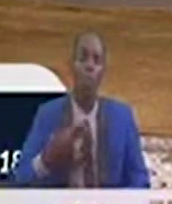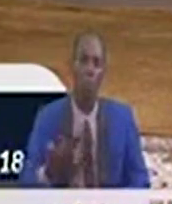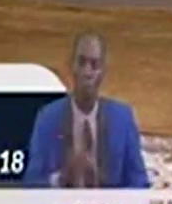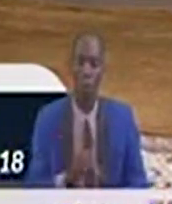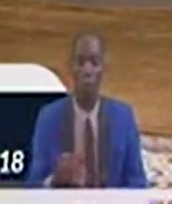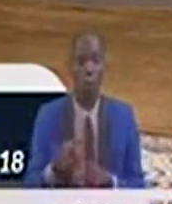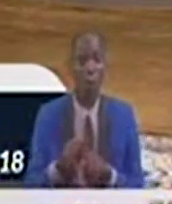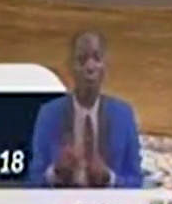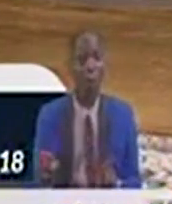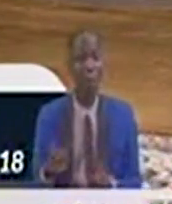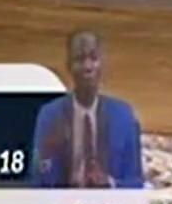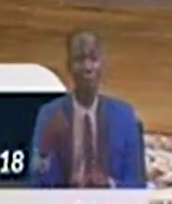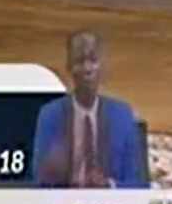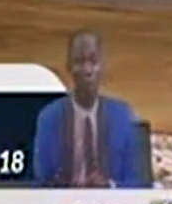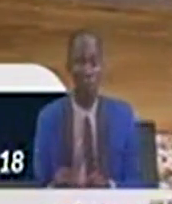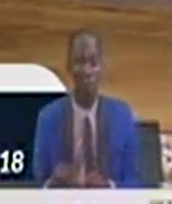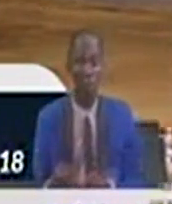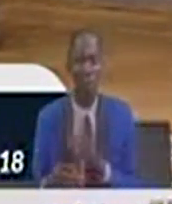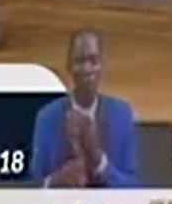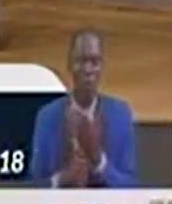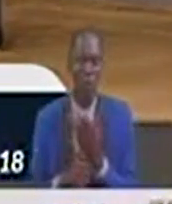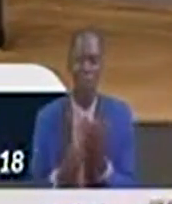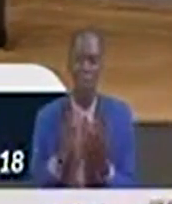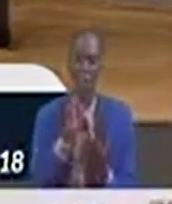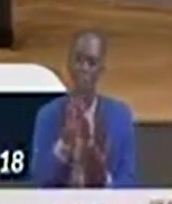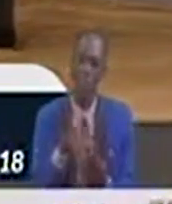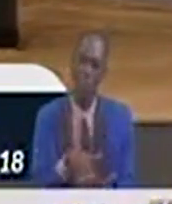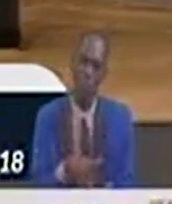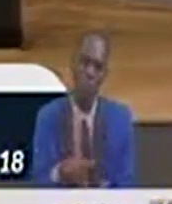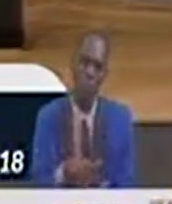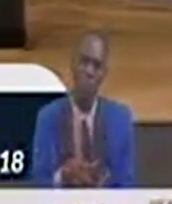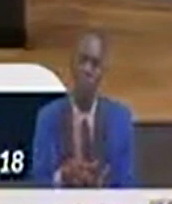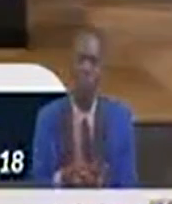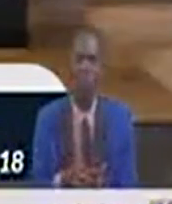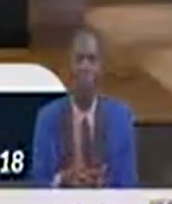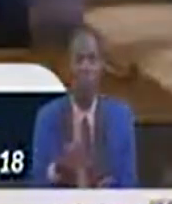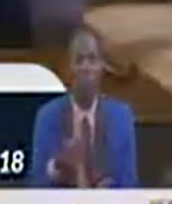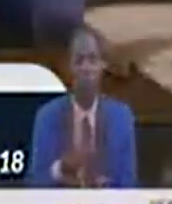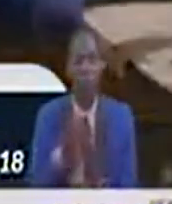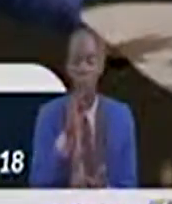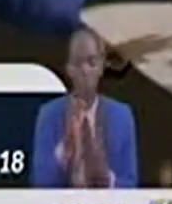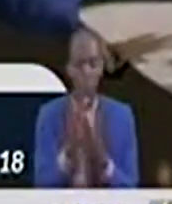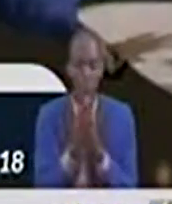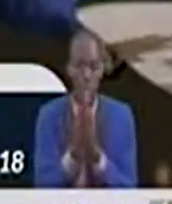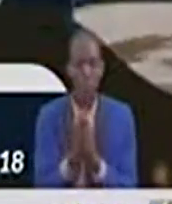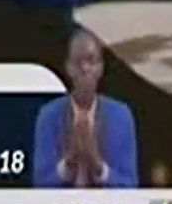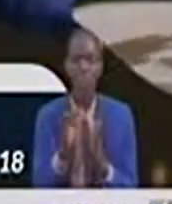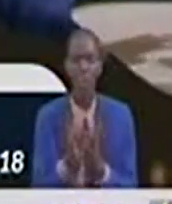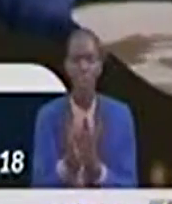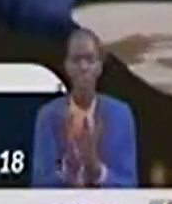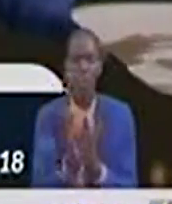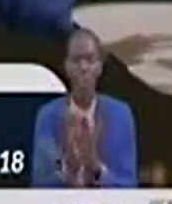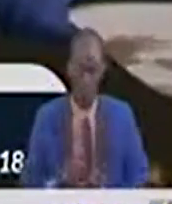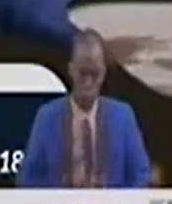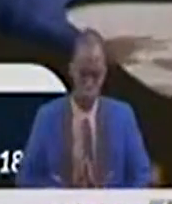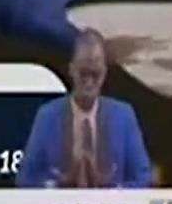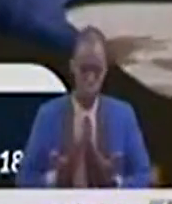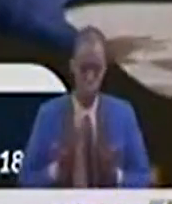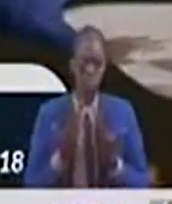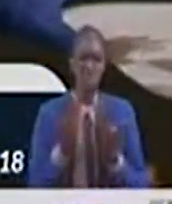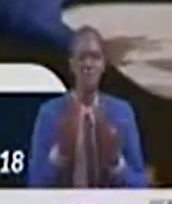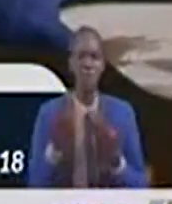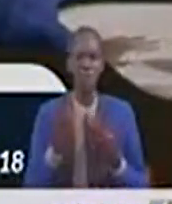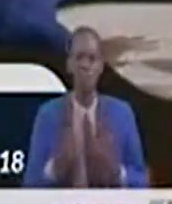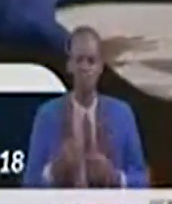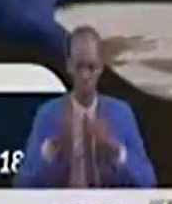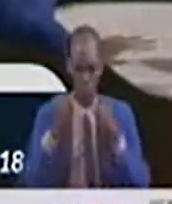but the flesh is weak. Is prayer that will then bring up the flesh in